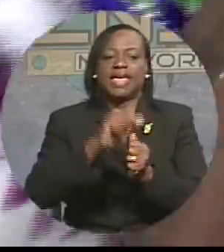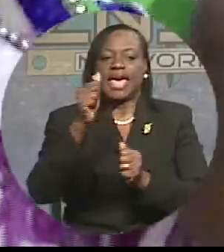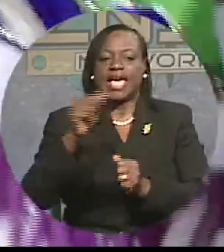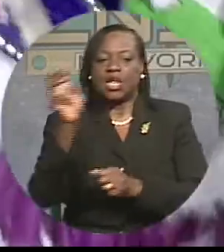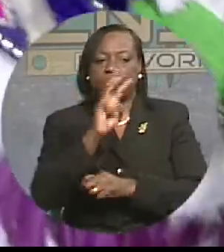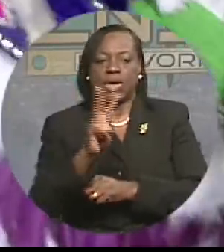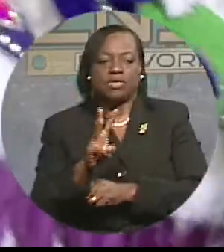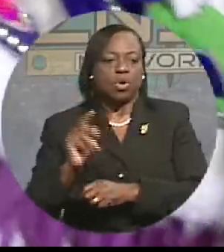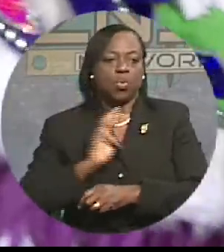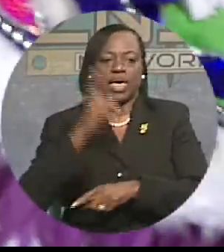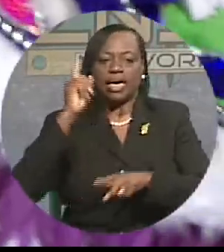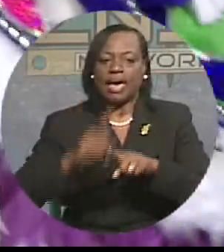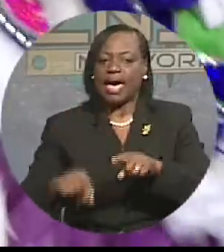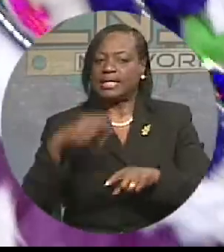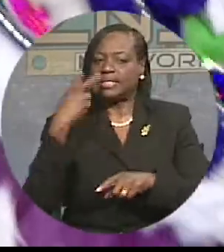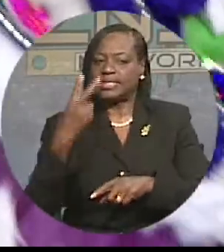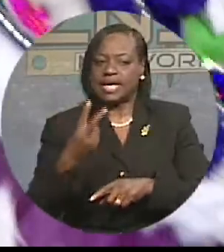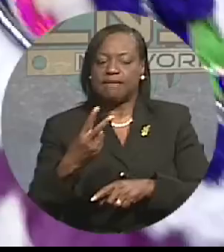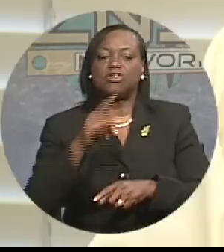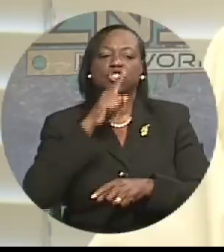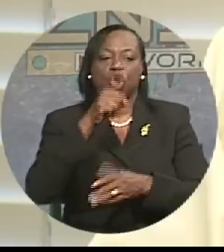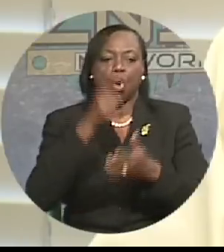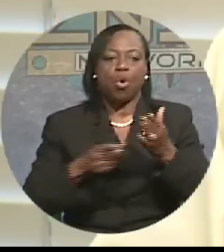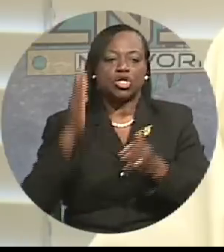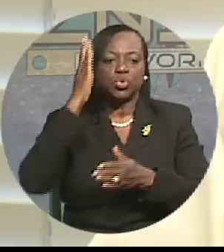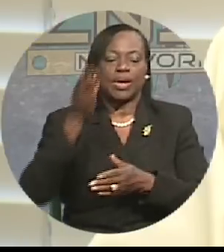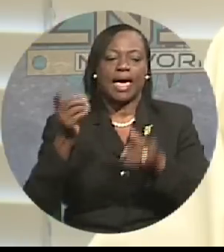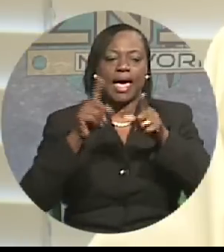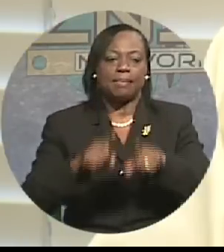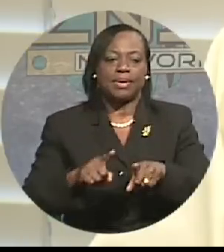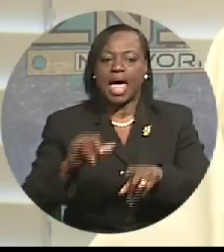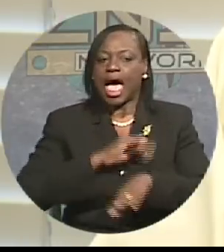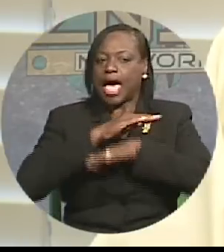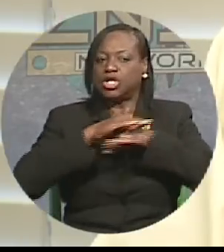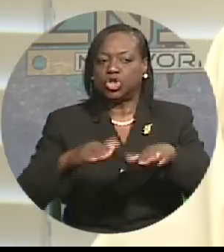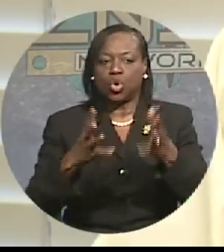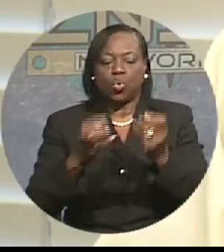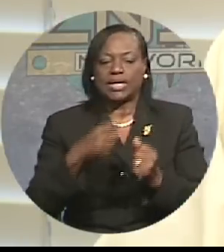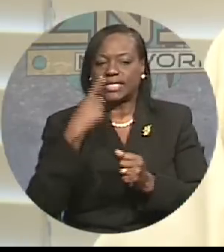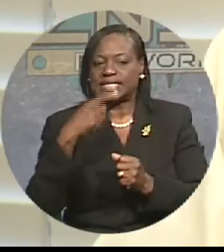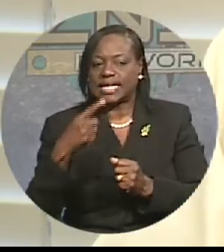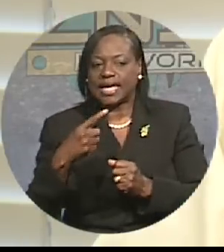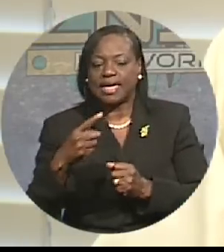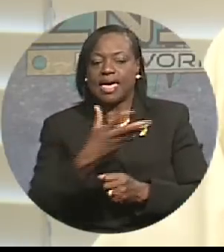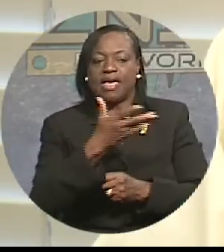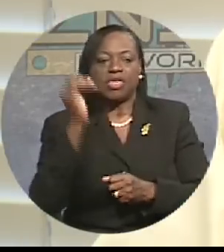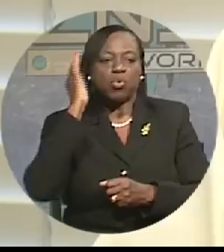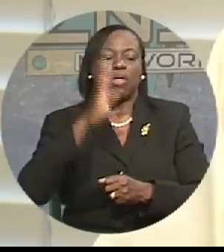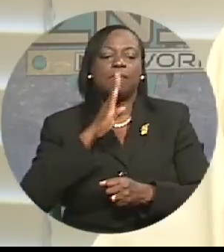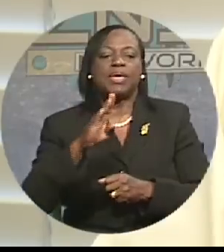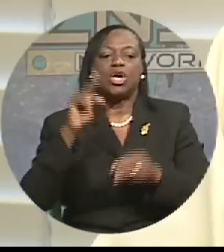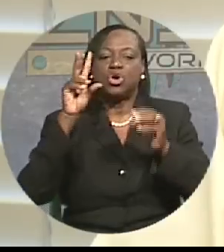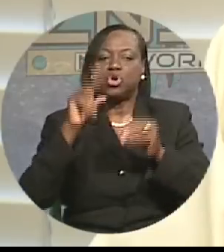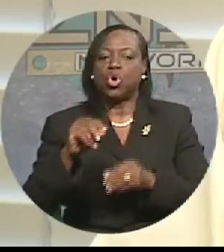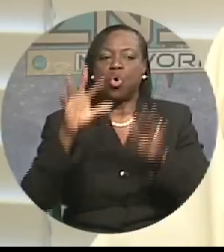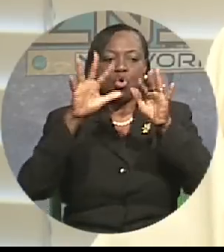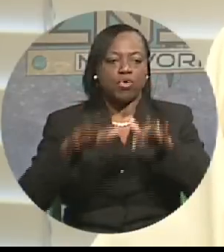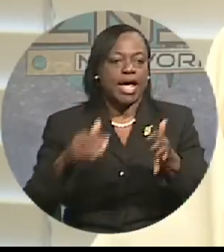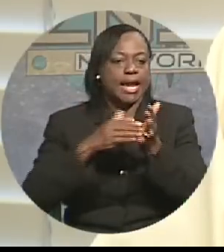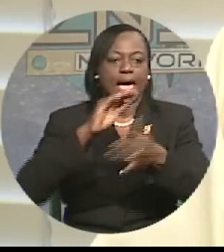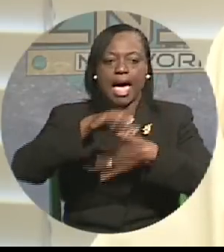say for sure what exactly will happen. I don't want to say that there'll be no precipitation at